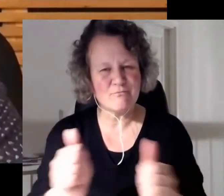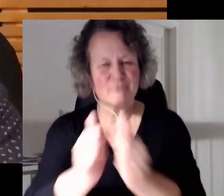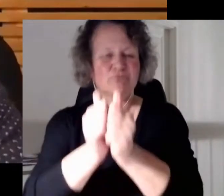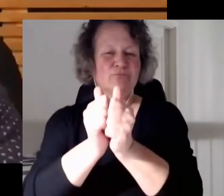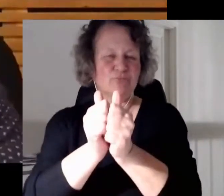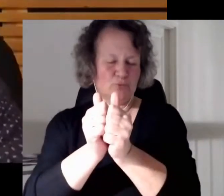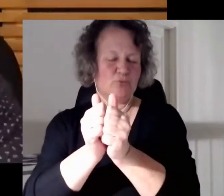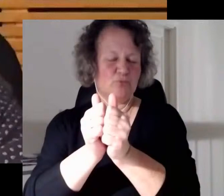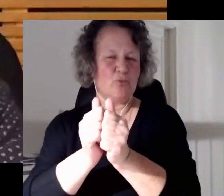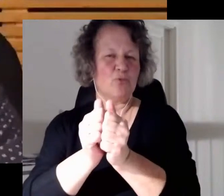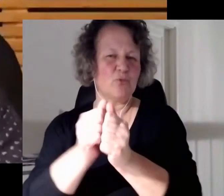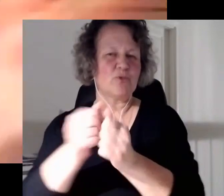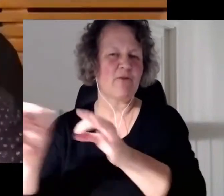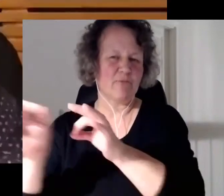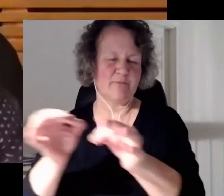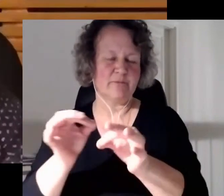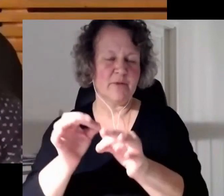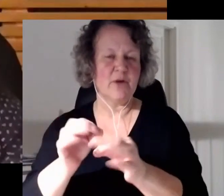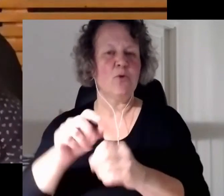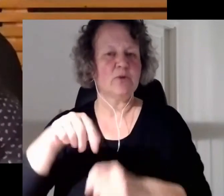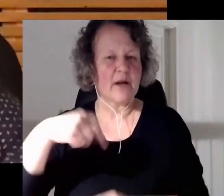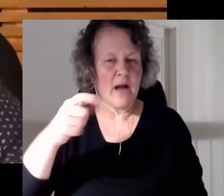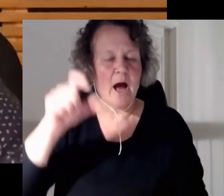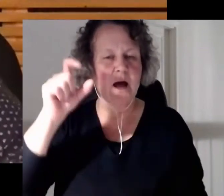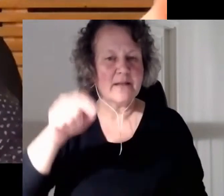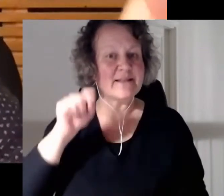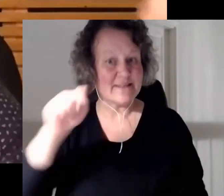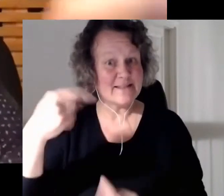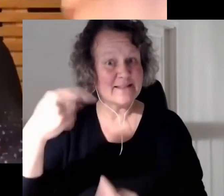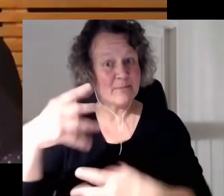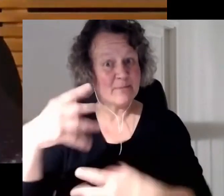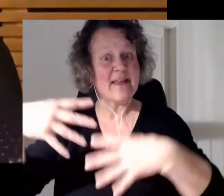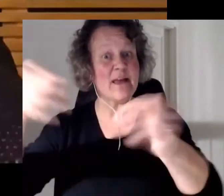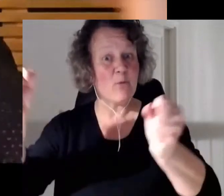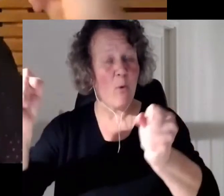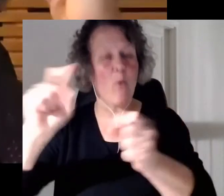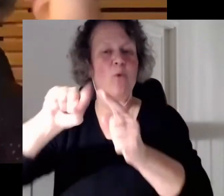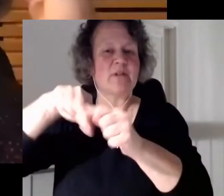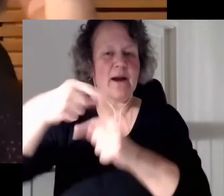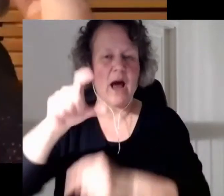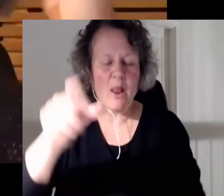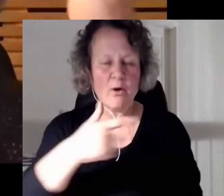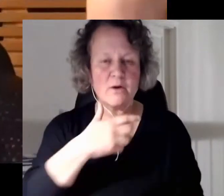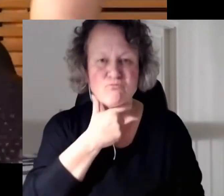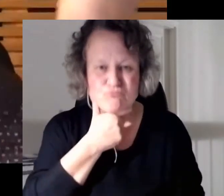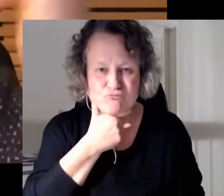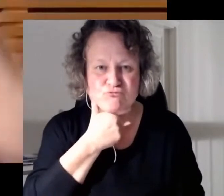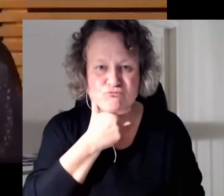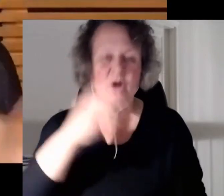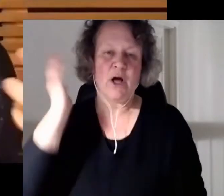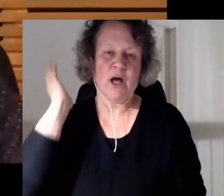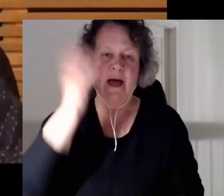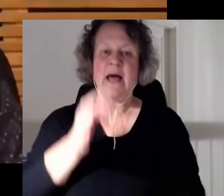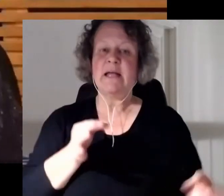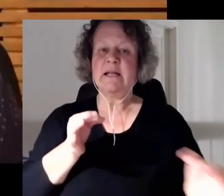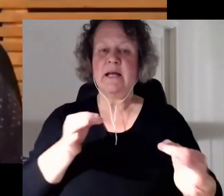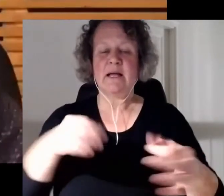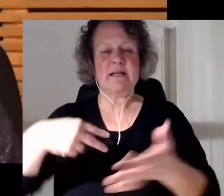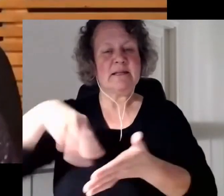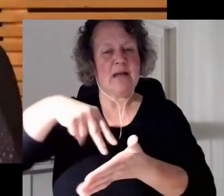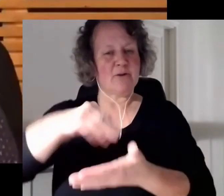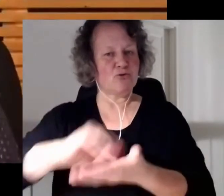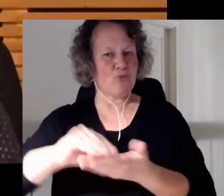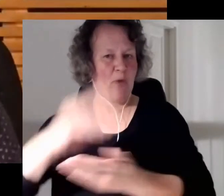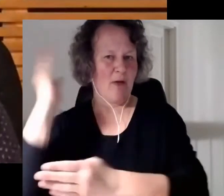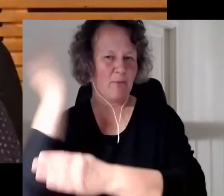was the hero in the movie, saying, okay, I'm going to the dancing school to learn something. This is the hub. You go there,